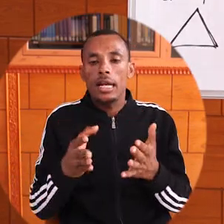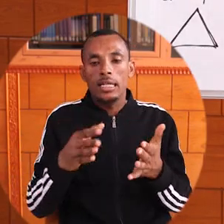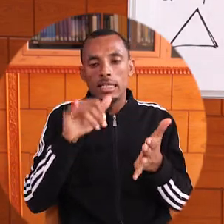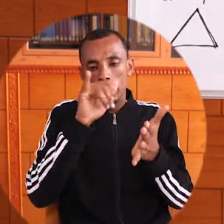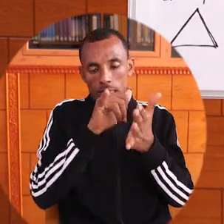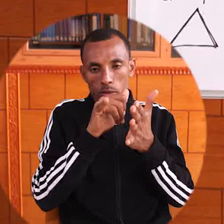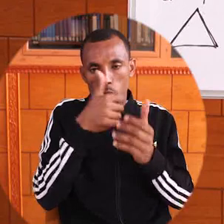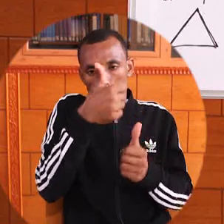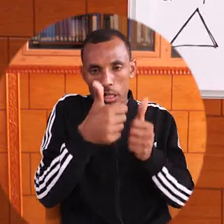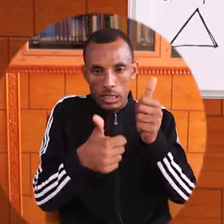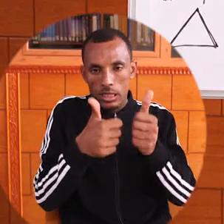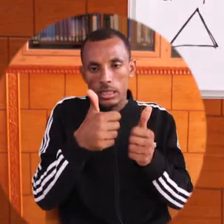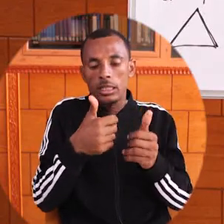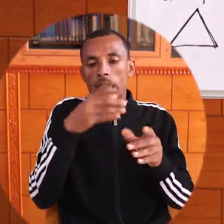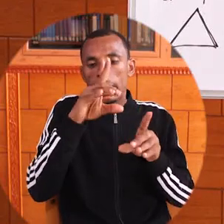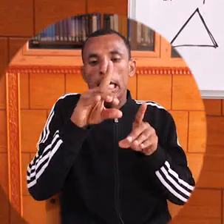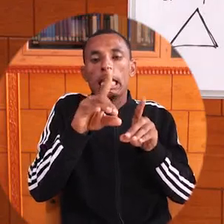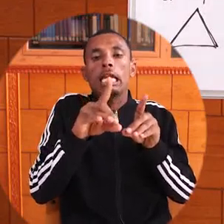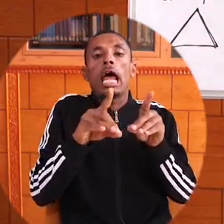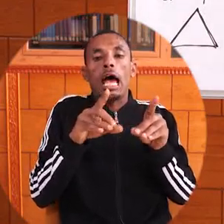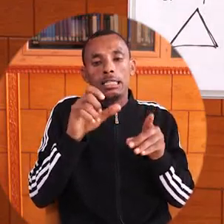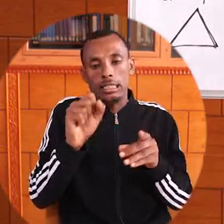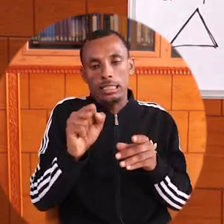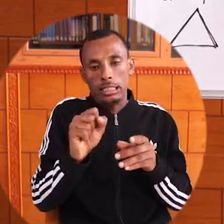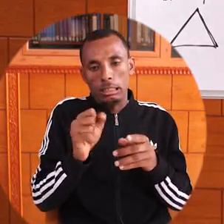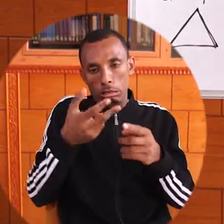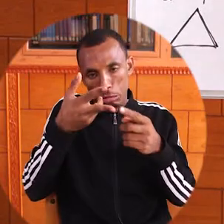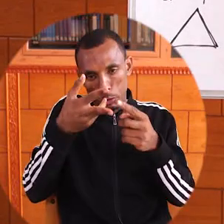that which does intersect a